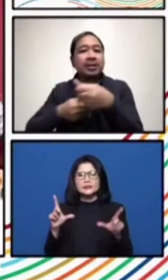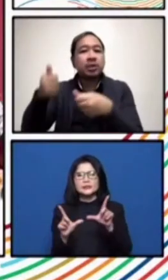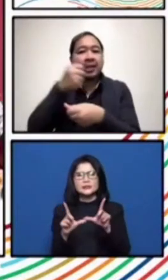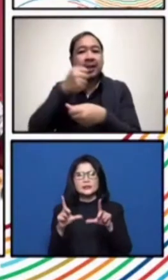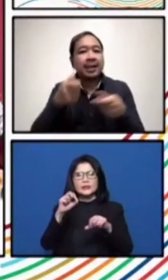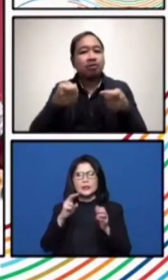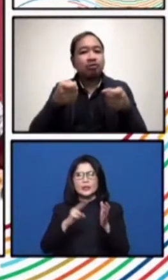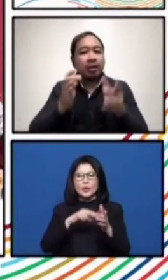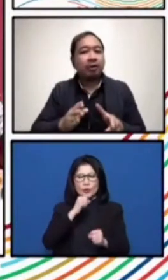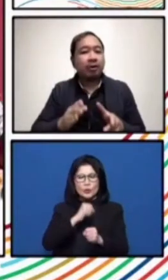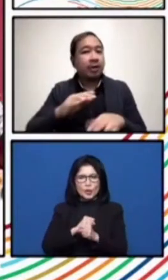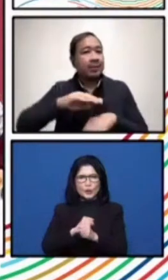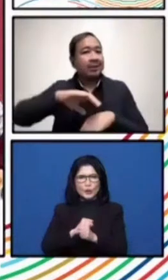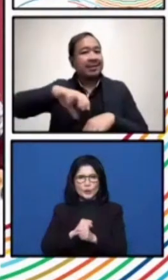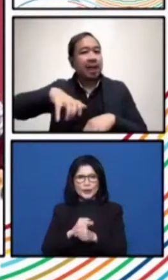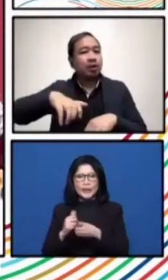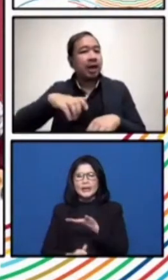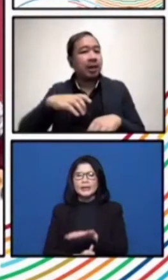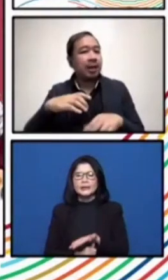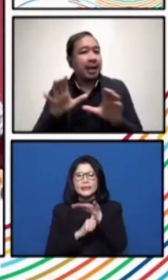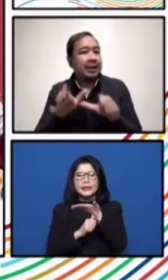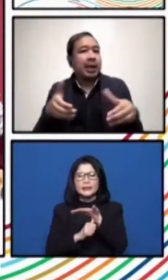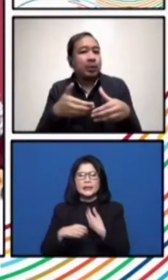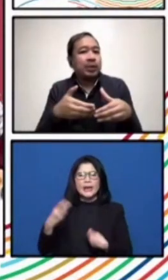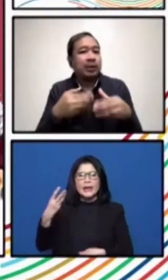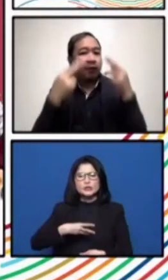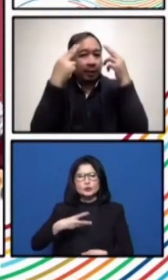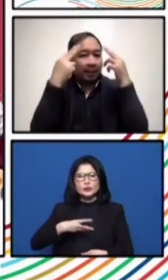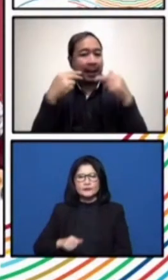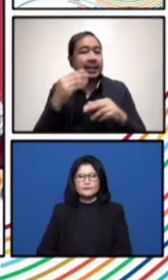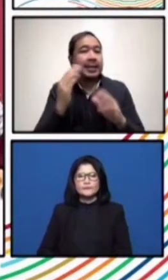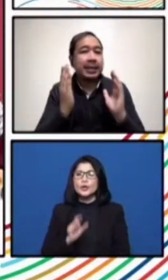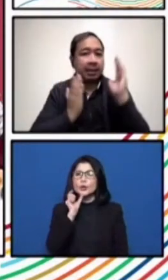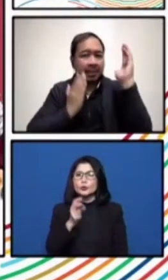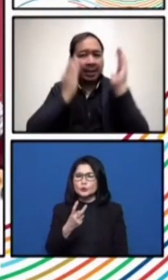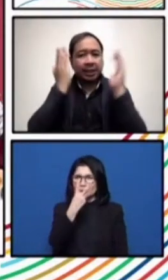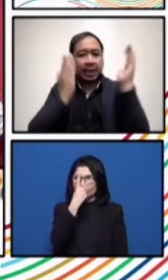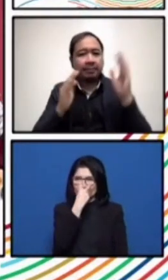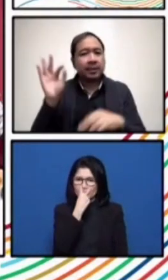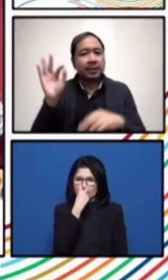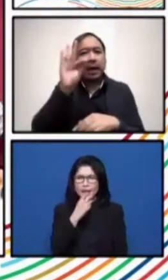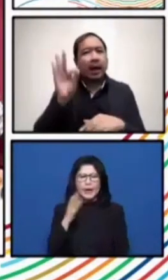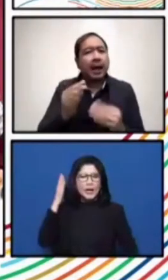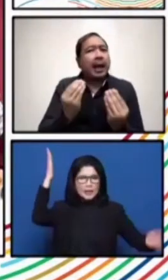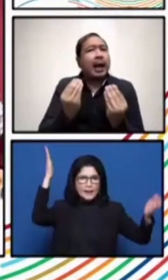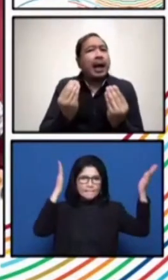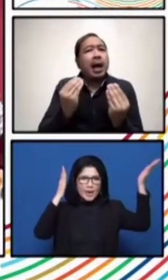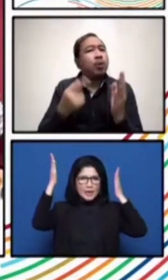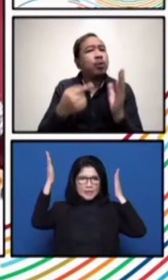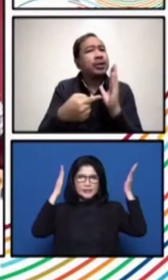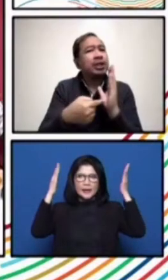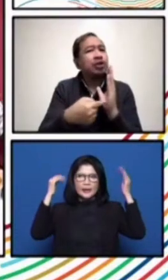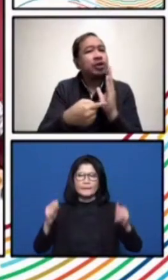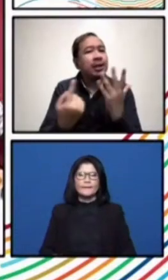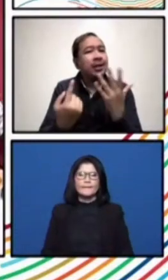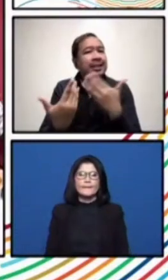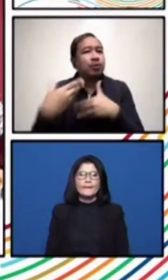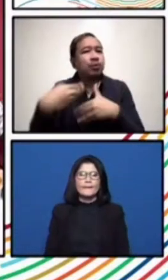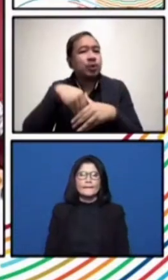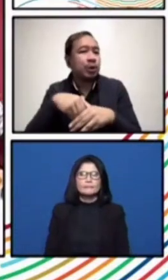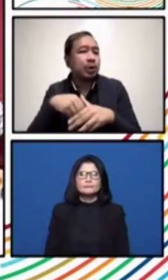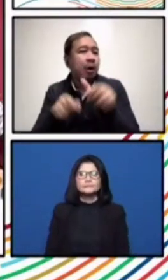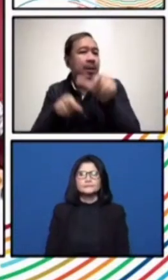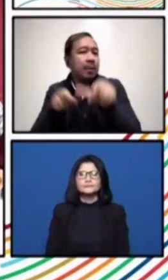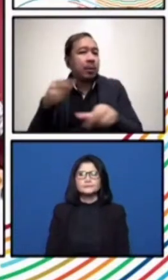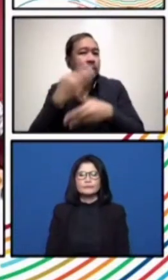Malaysia Mr long how can digital inclusion of persons with disabilities contribute to their full and